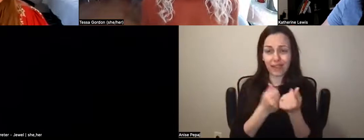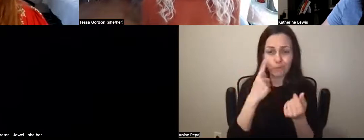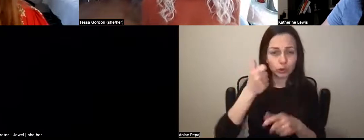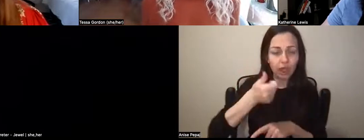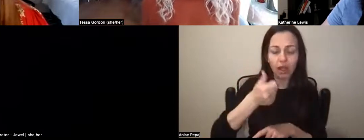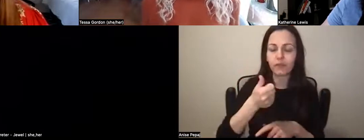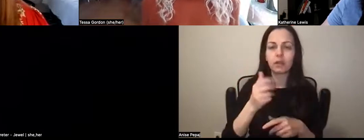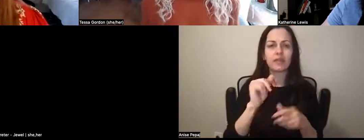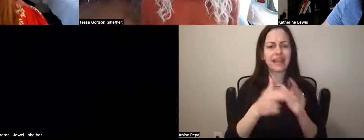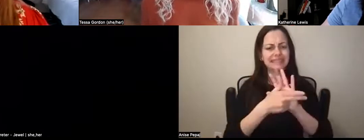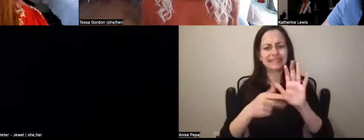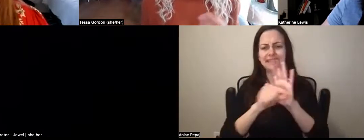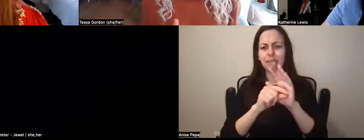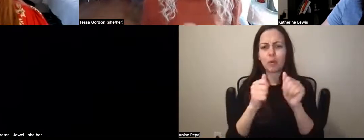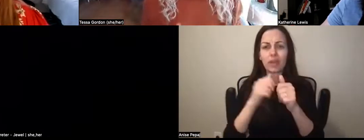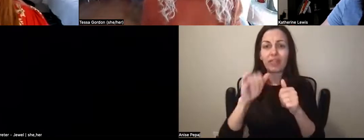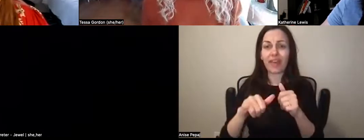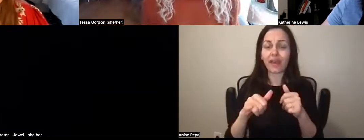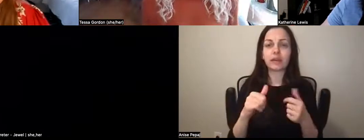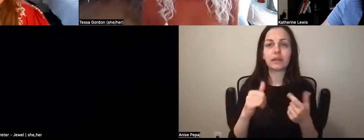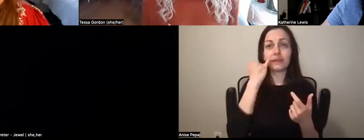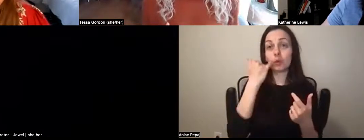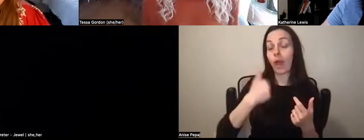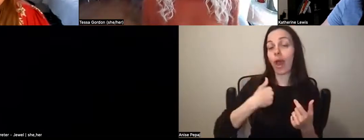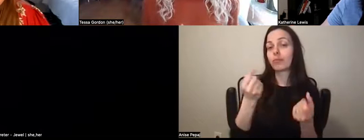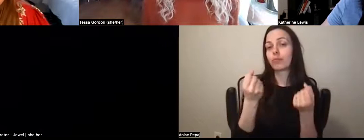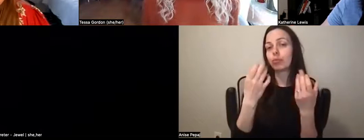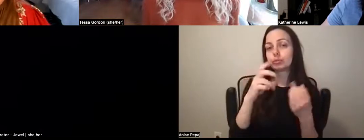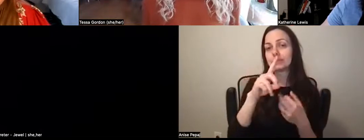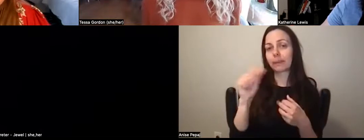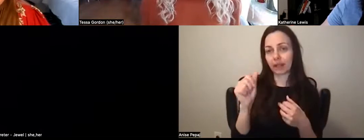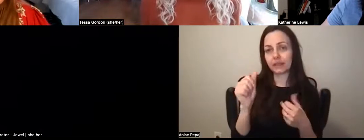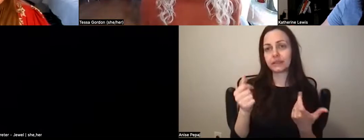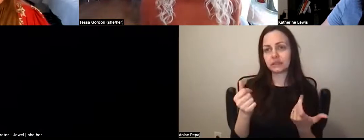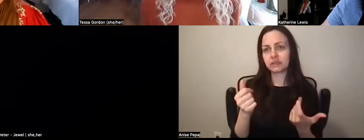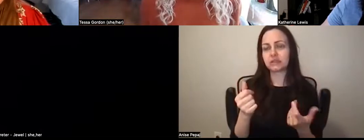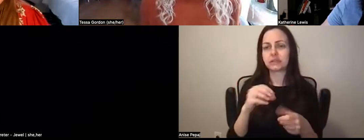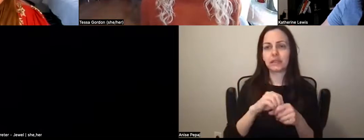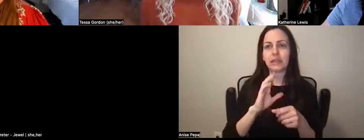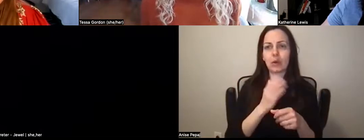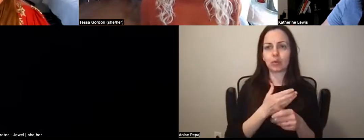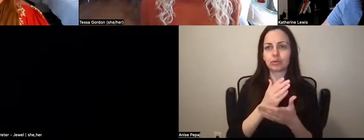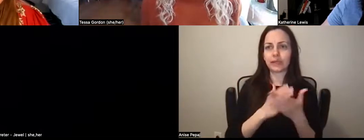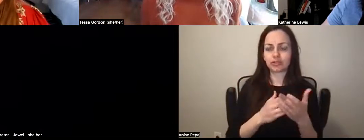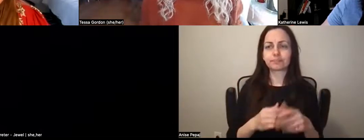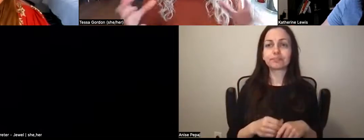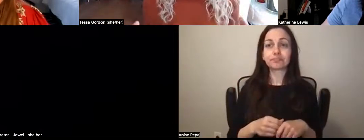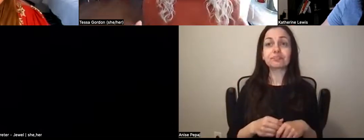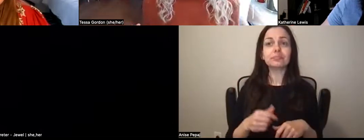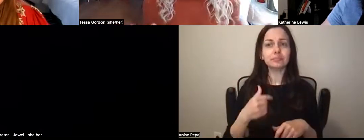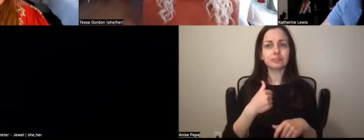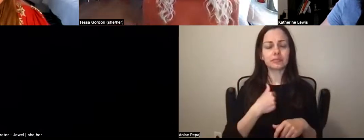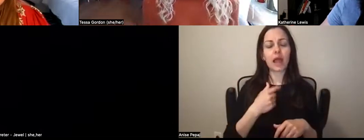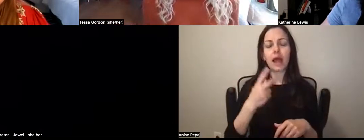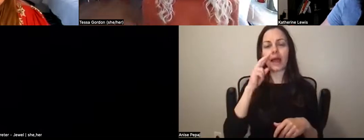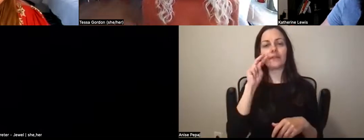stigma around that when you have multiple disabilities and illnesses that intersect. And so I look at the systemic problems